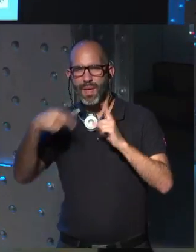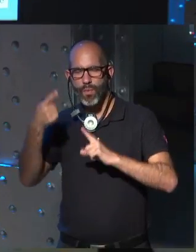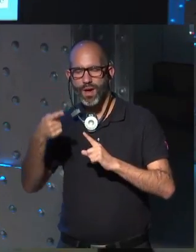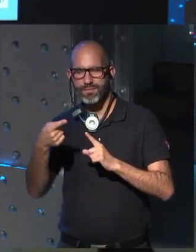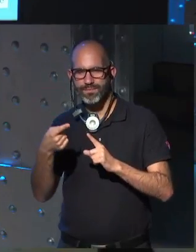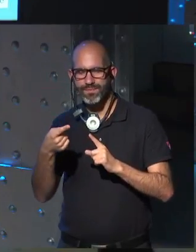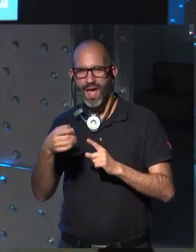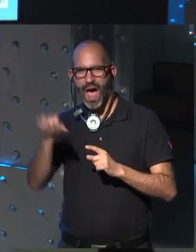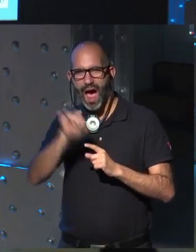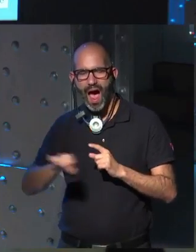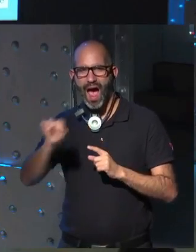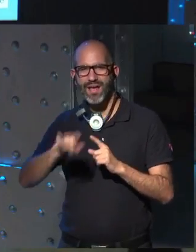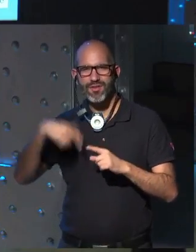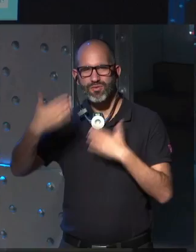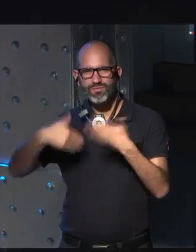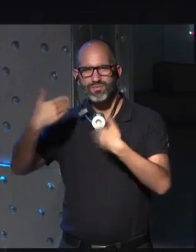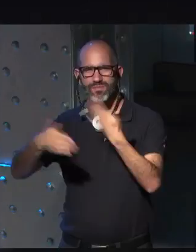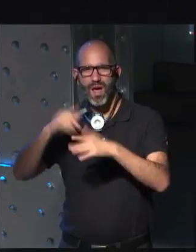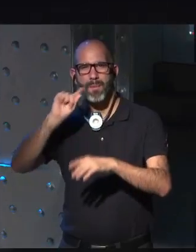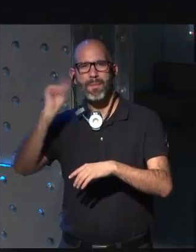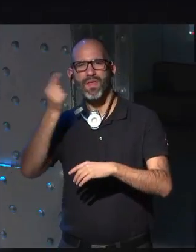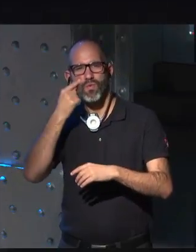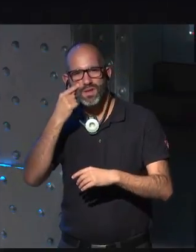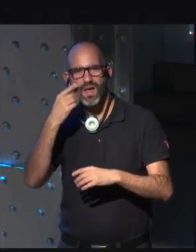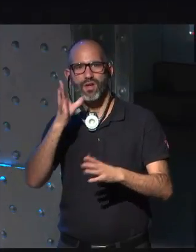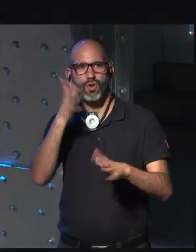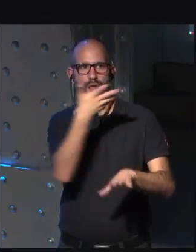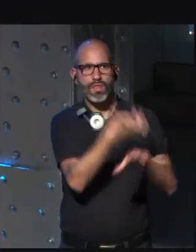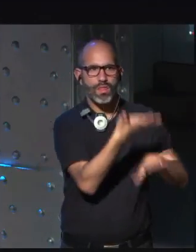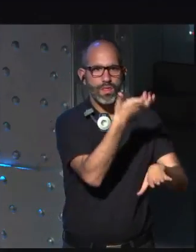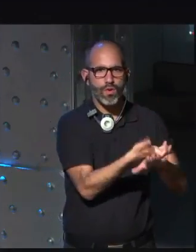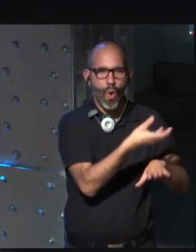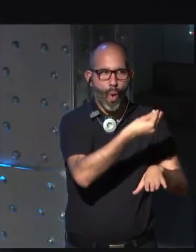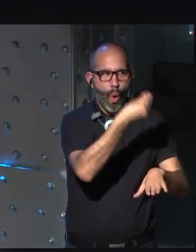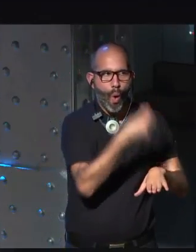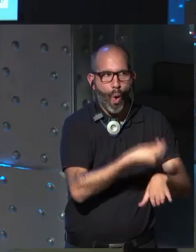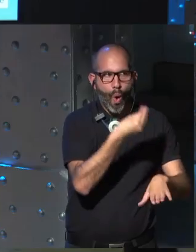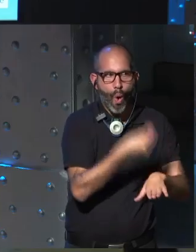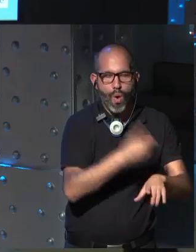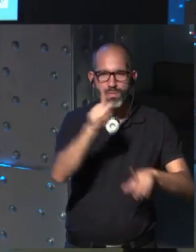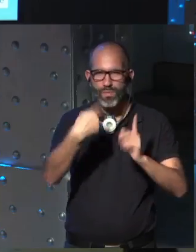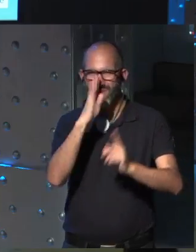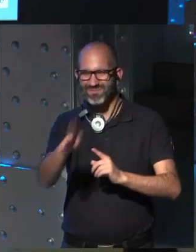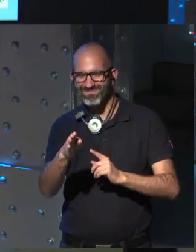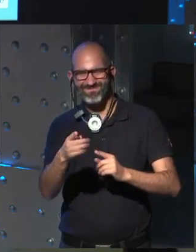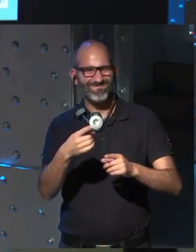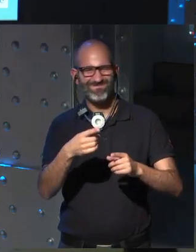pretty bad compared to the record. I just could not, it just didn't impress. Like, it must be me. But once I really made